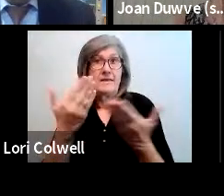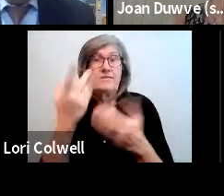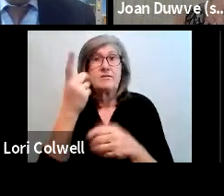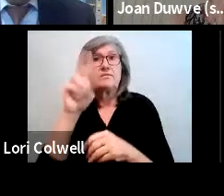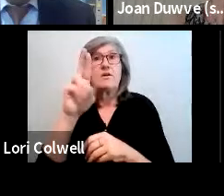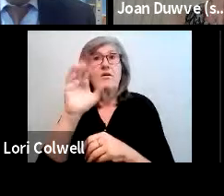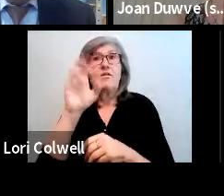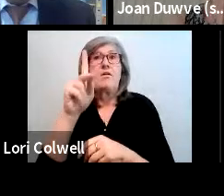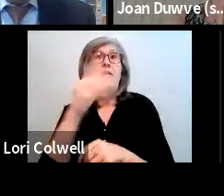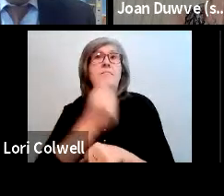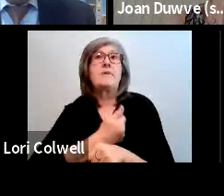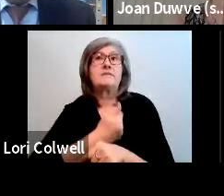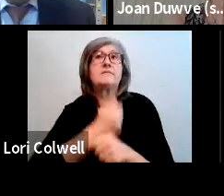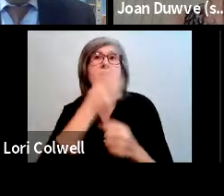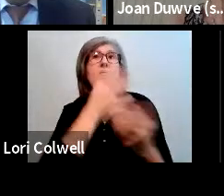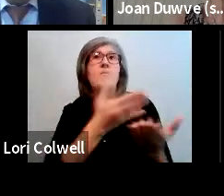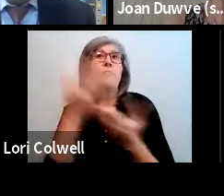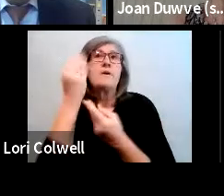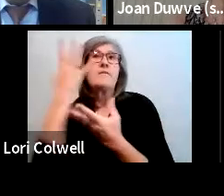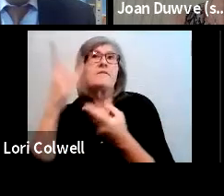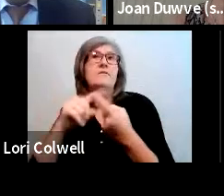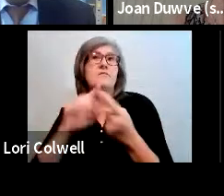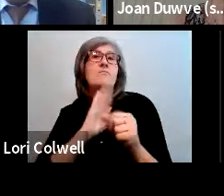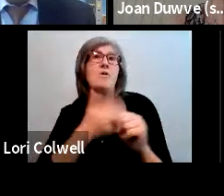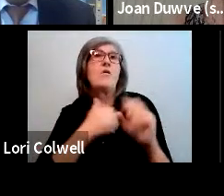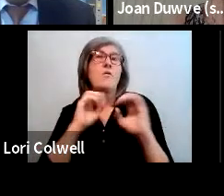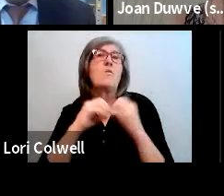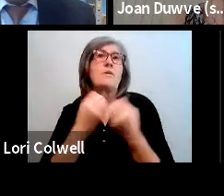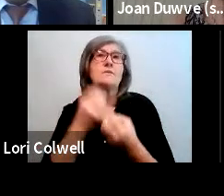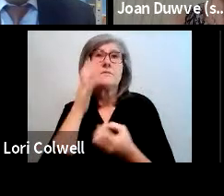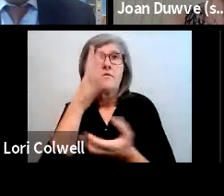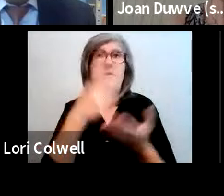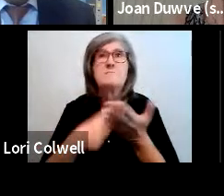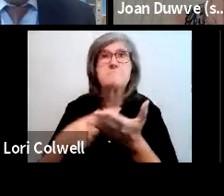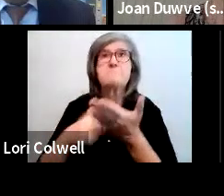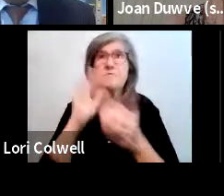I will take those back to our organizations to talk to them about it.